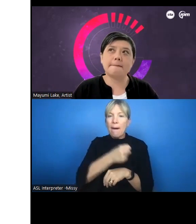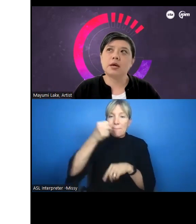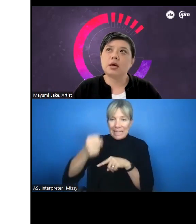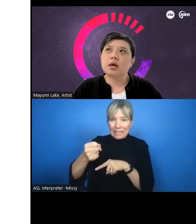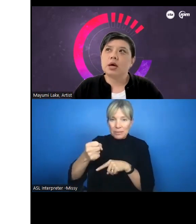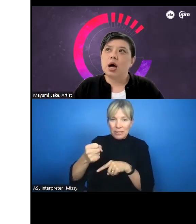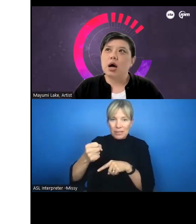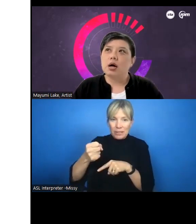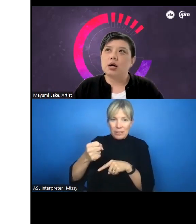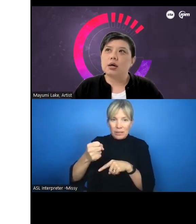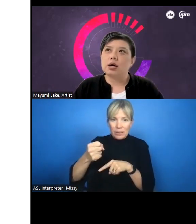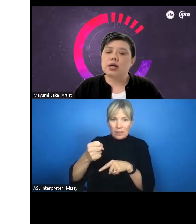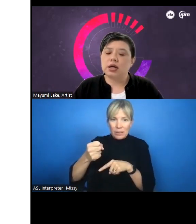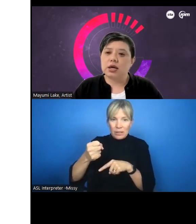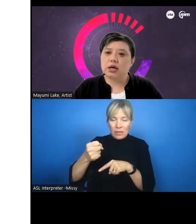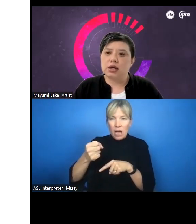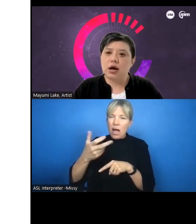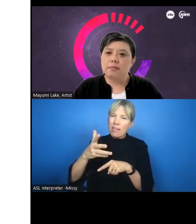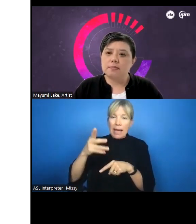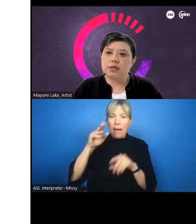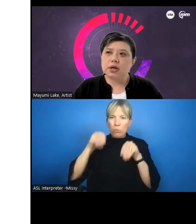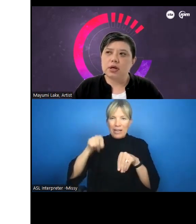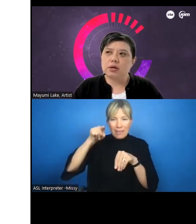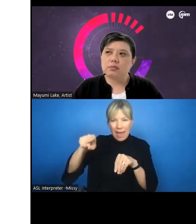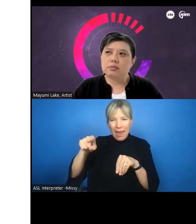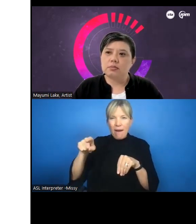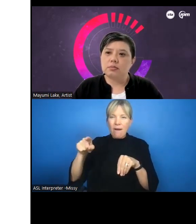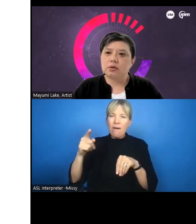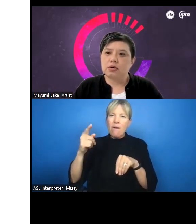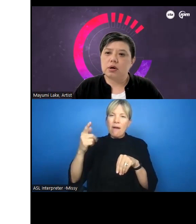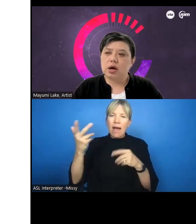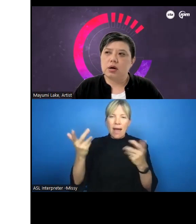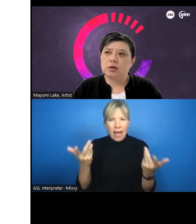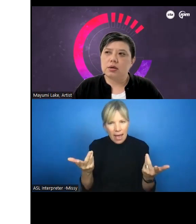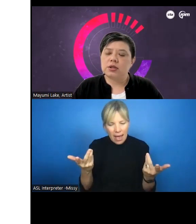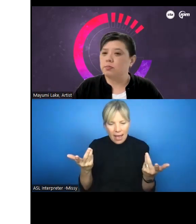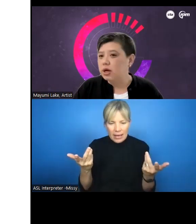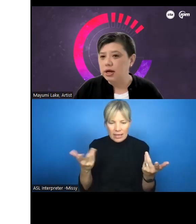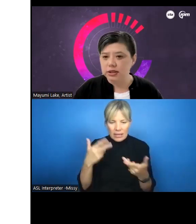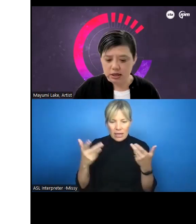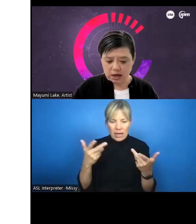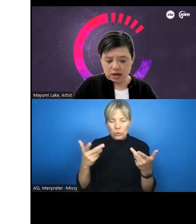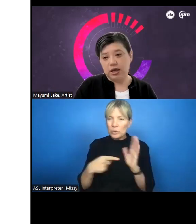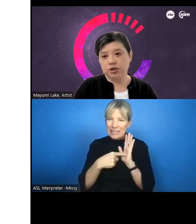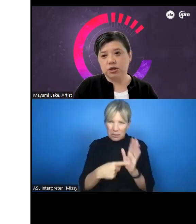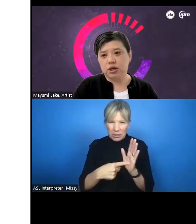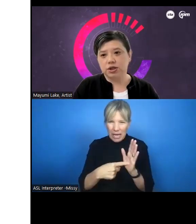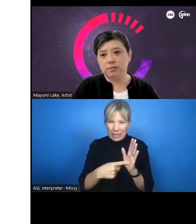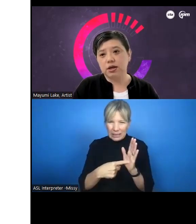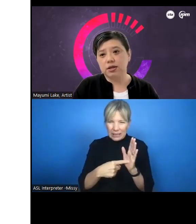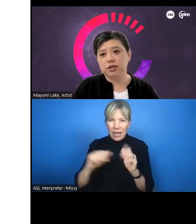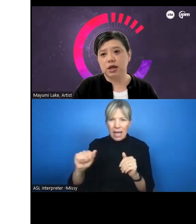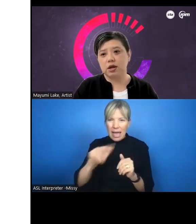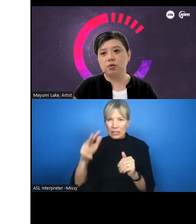kind of like the symbolize that